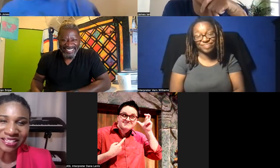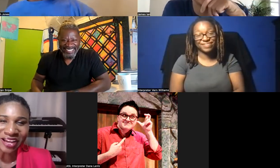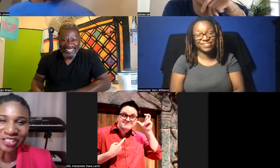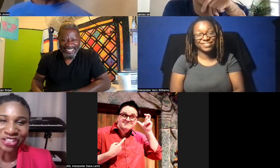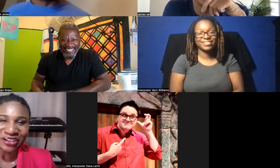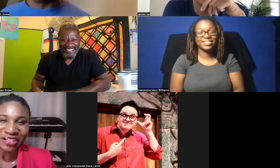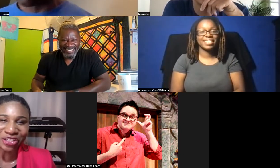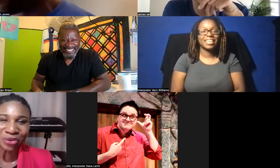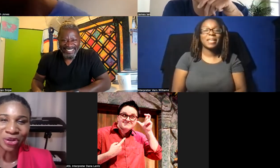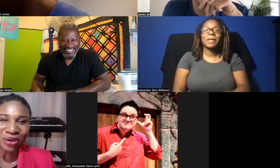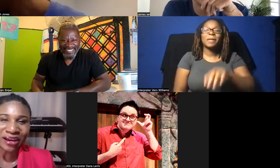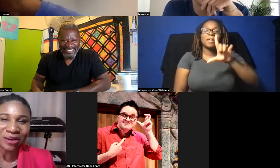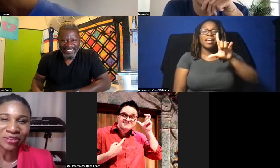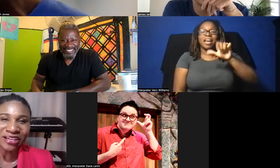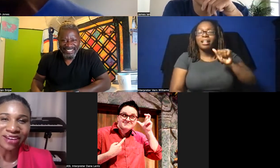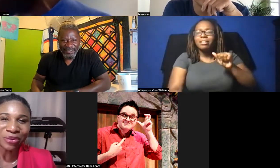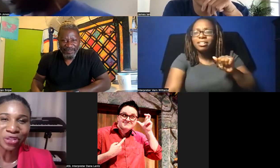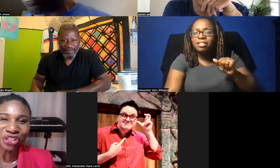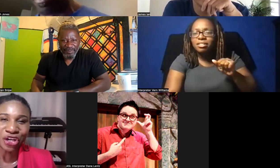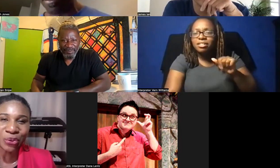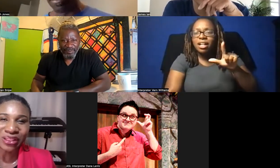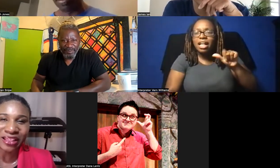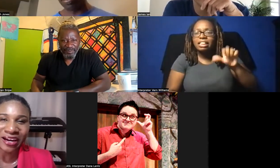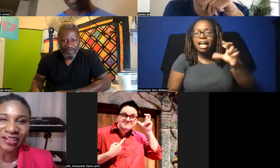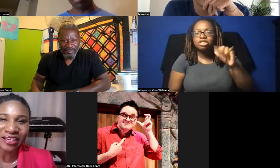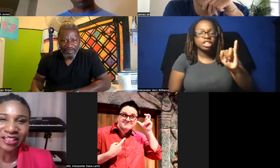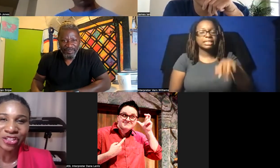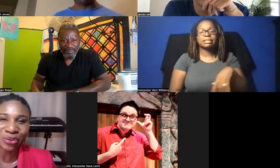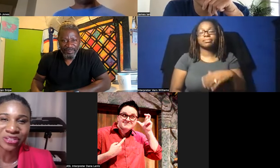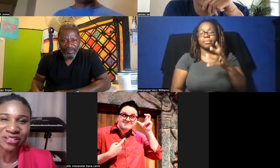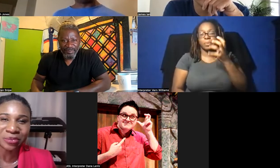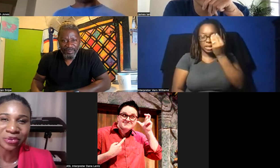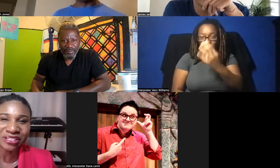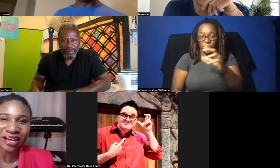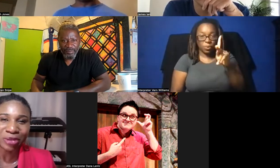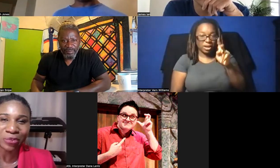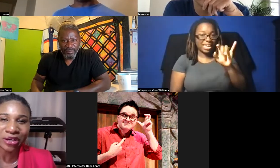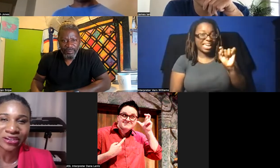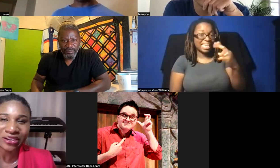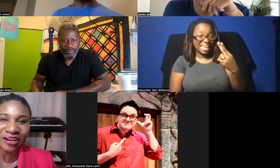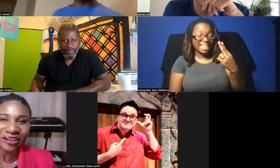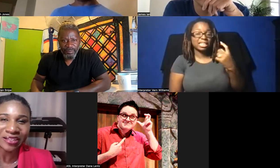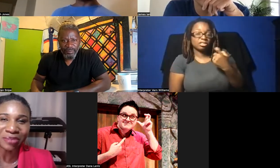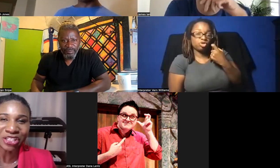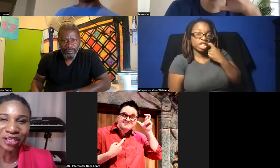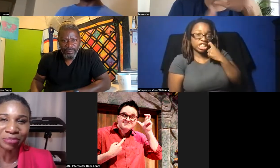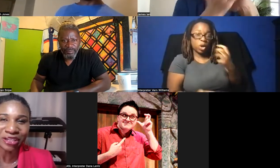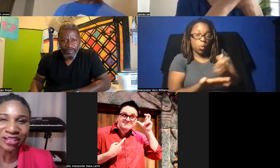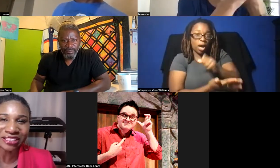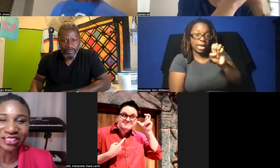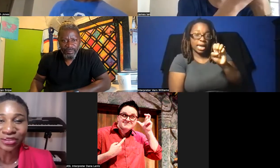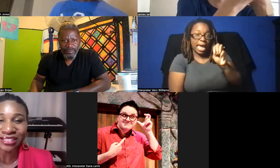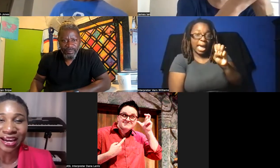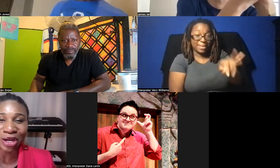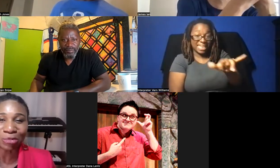This is Lachi, and just real quick, I think everyone should know that Keith Jones is a recent Emmy winner. He doesn't mention it